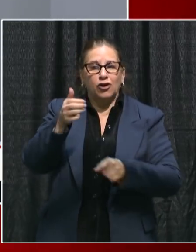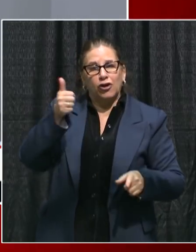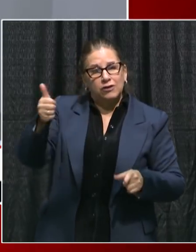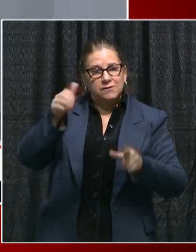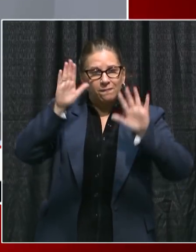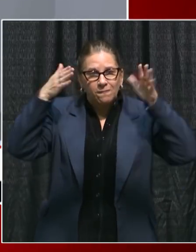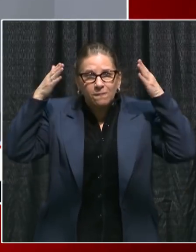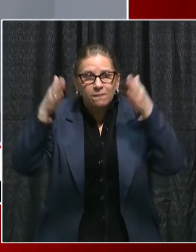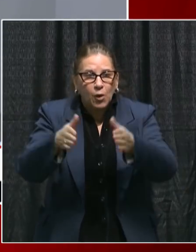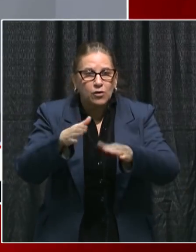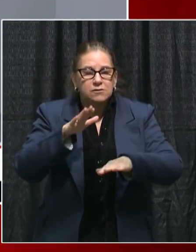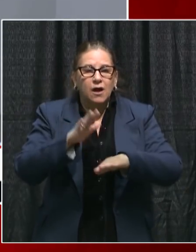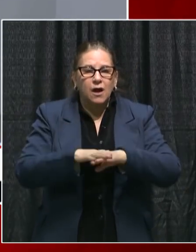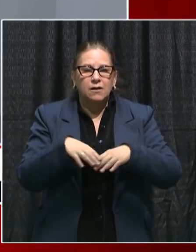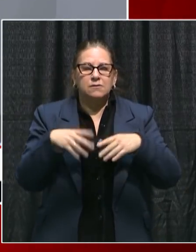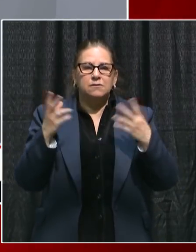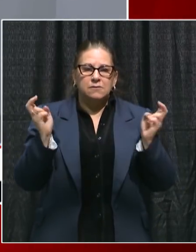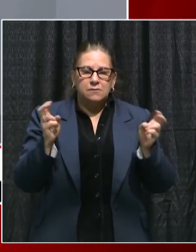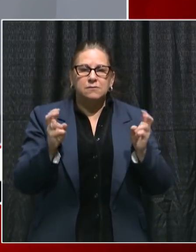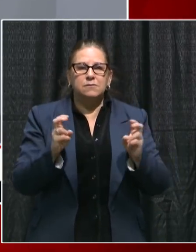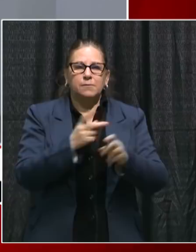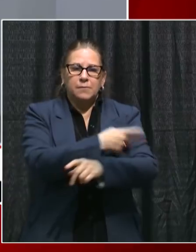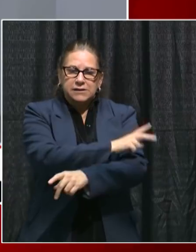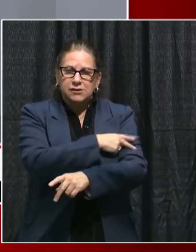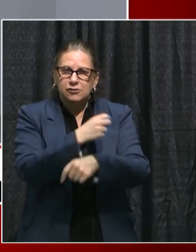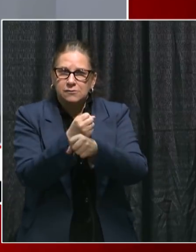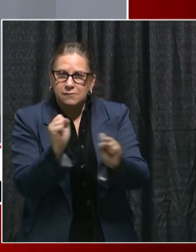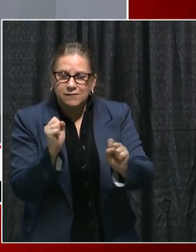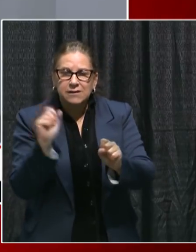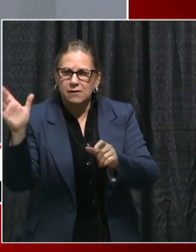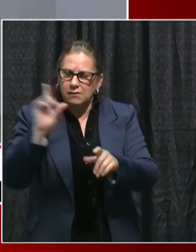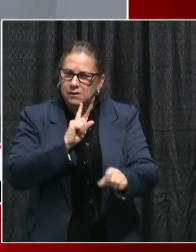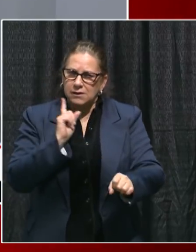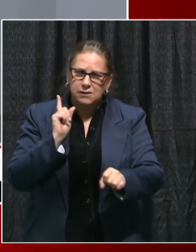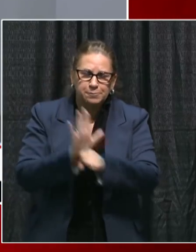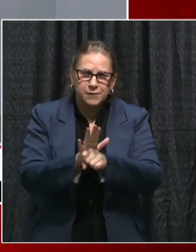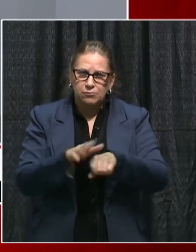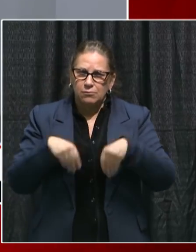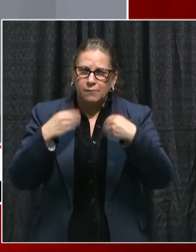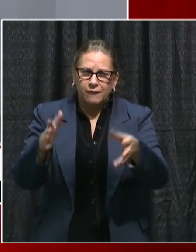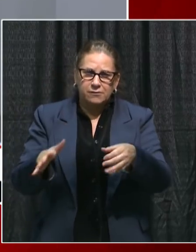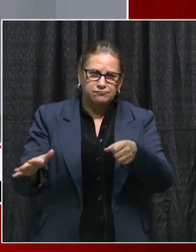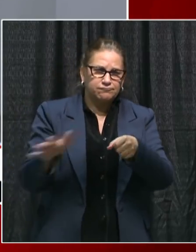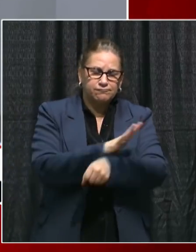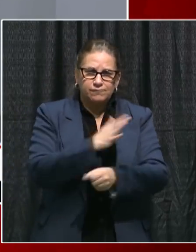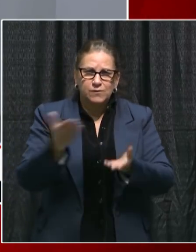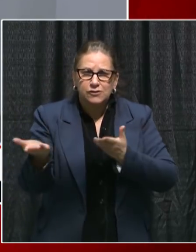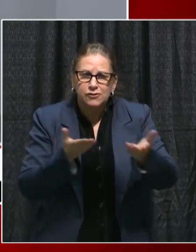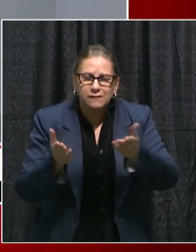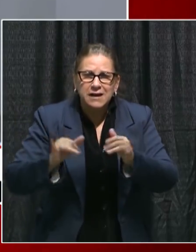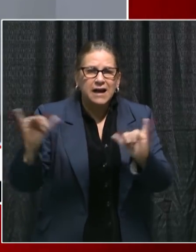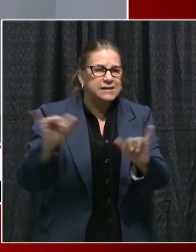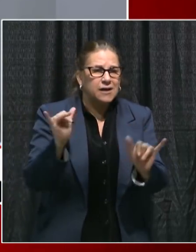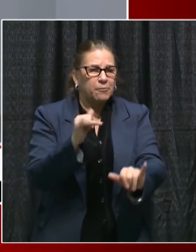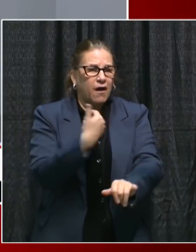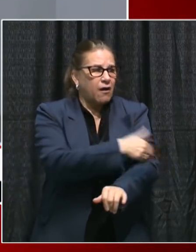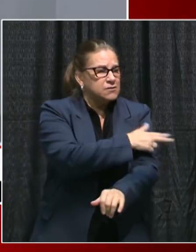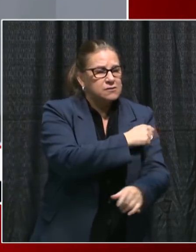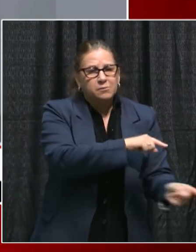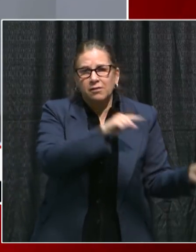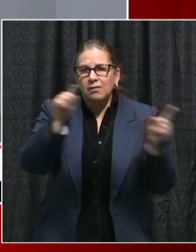to patient safety to this site as we do to our hospitals, urgent care centers, and ambulatory